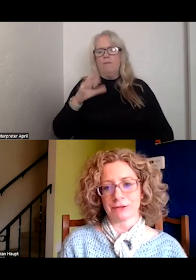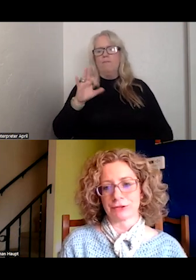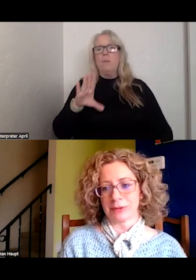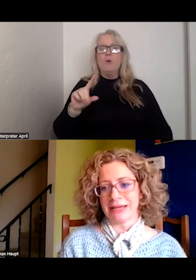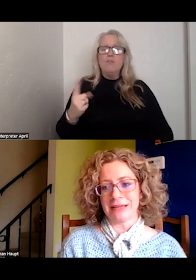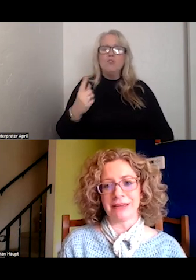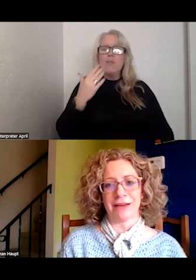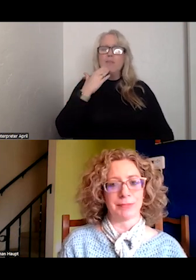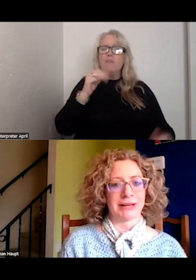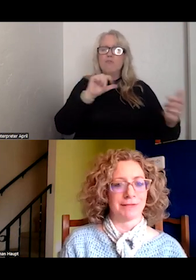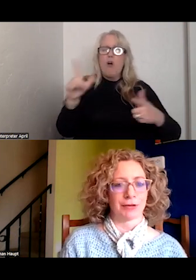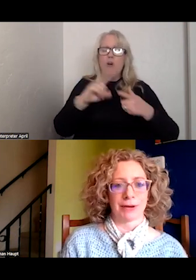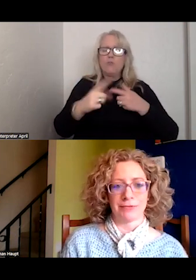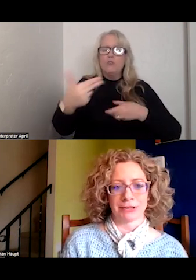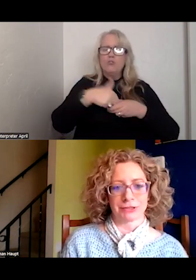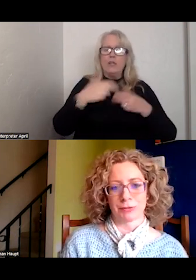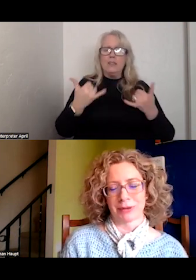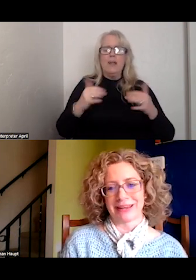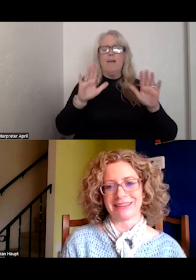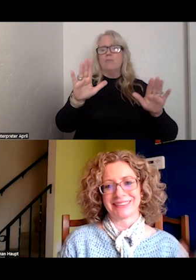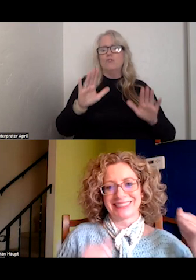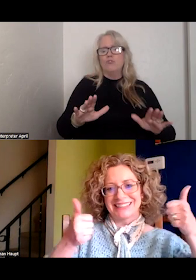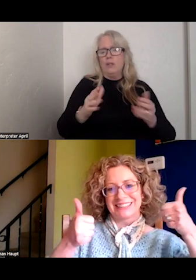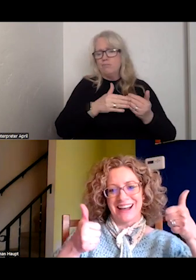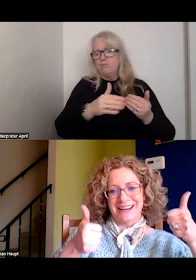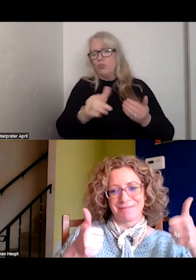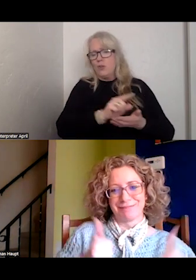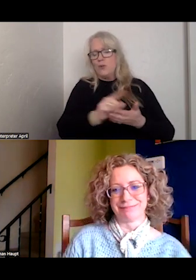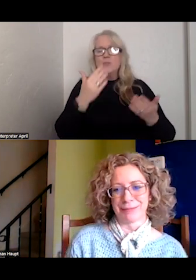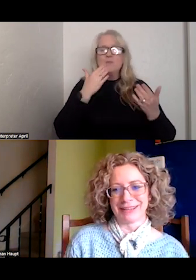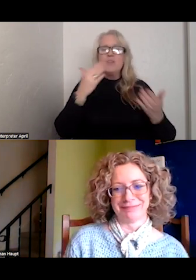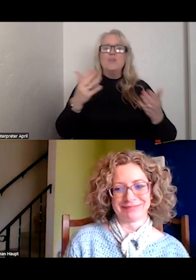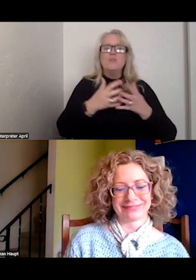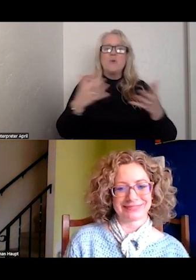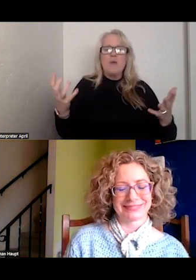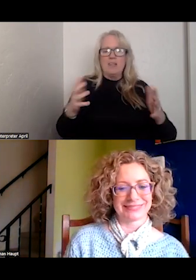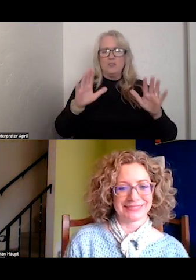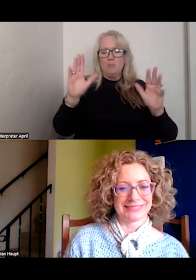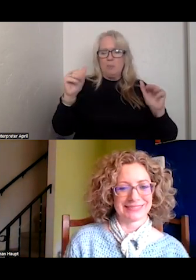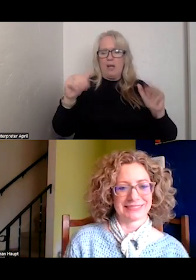everybody for joining. Everybody have a great rest of your week. Thanks a lot. Bye-bye.